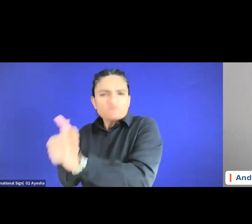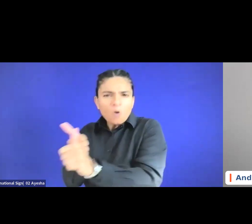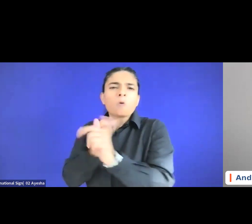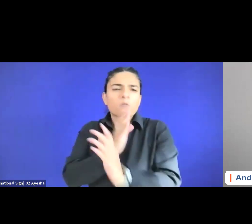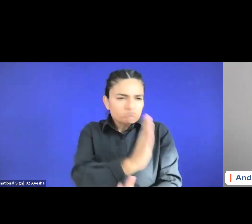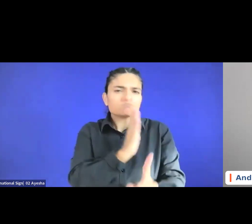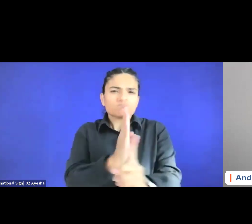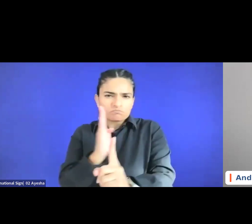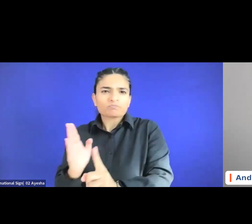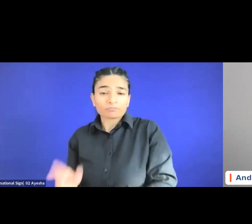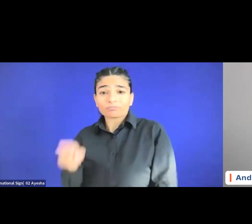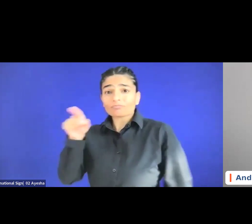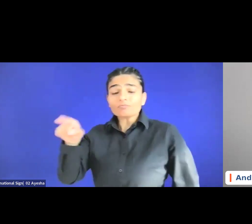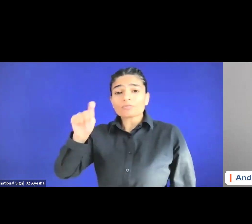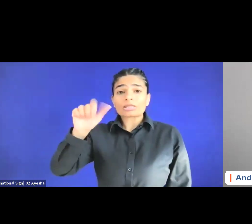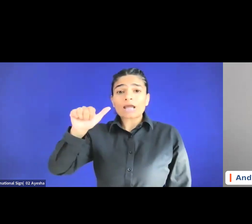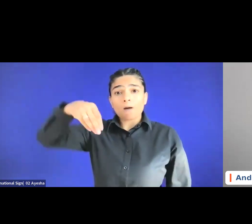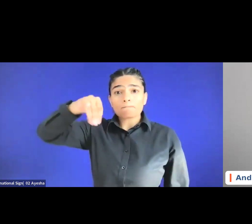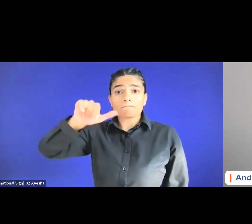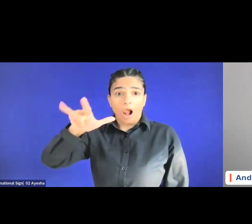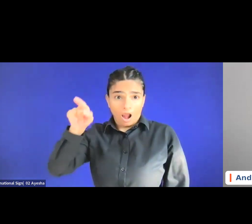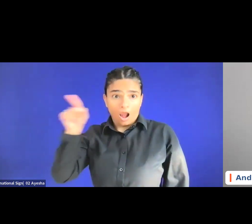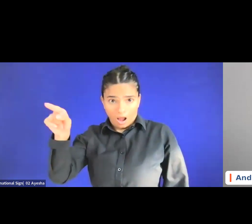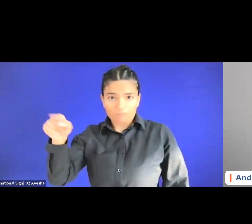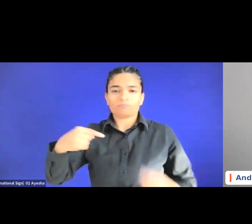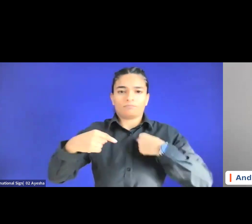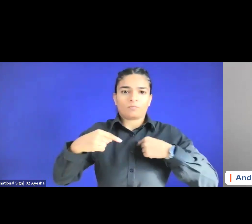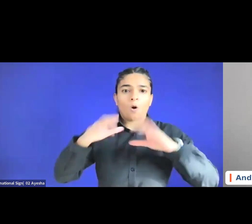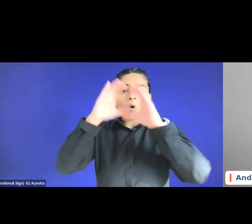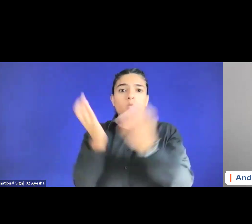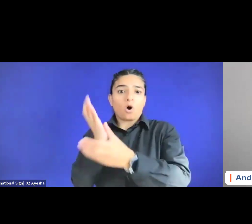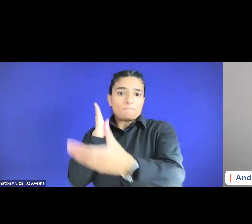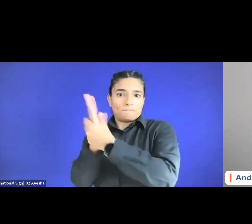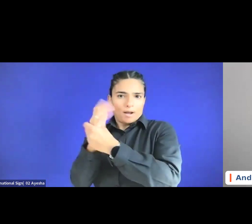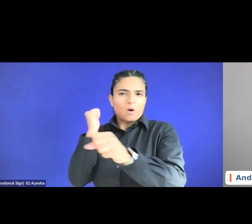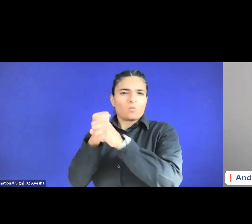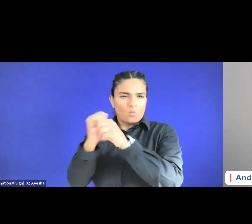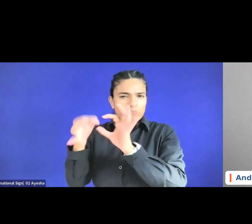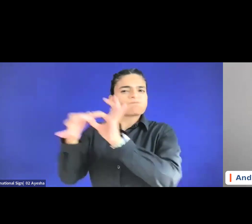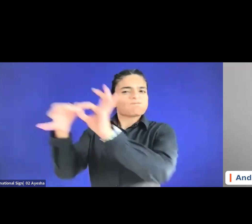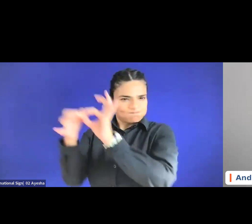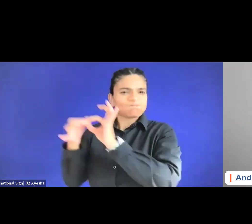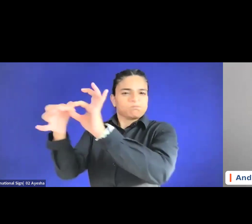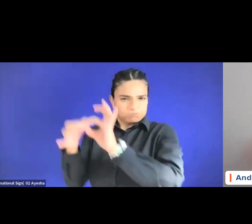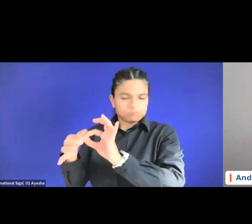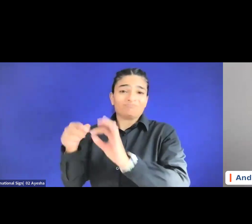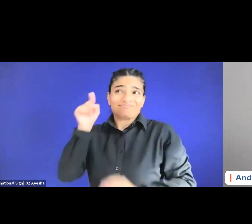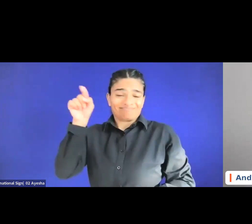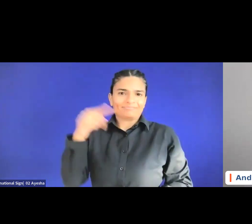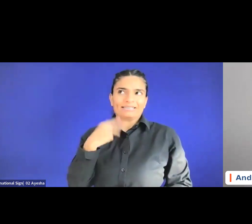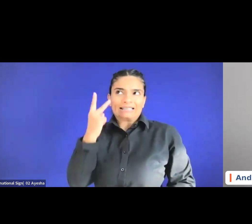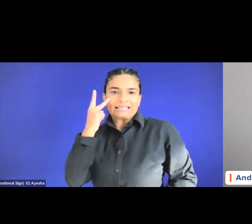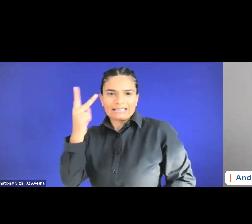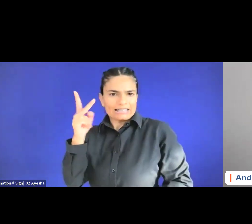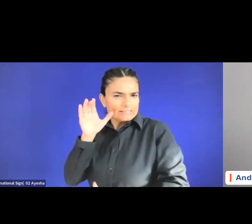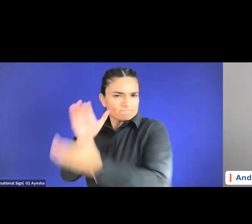Bank have in his history on the disability inclusion. So we are using the results of this